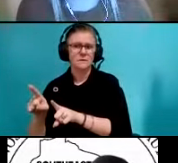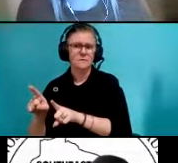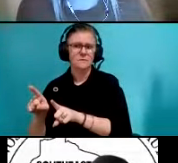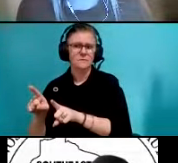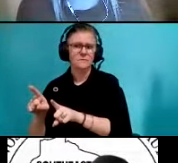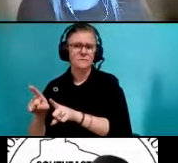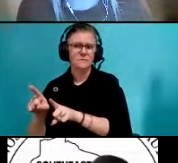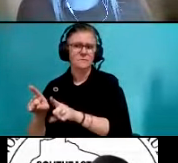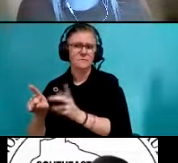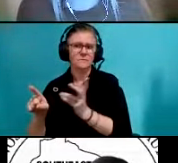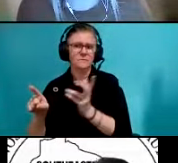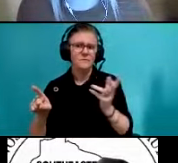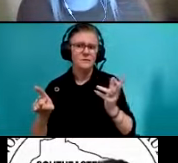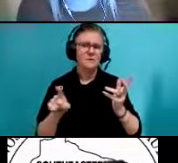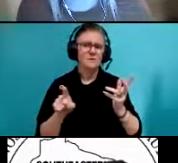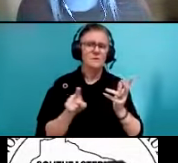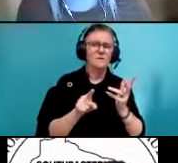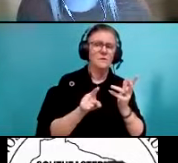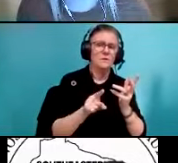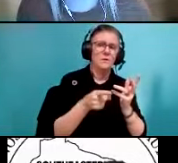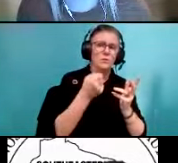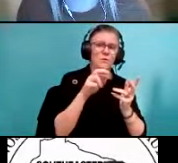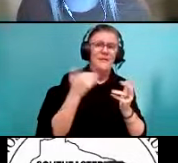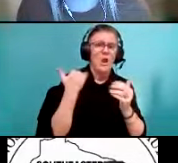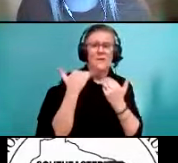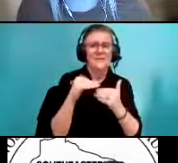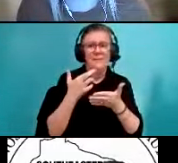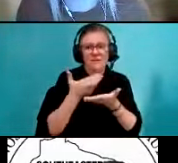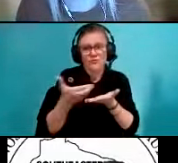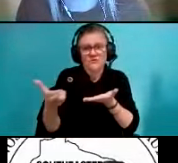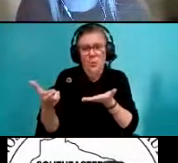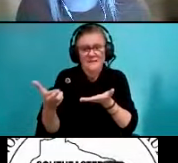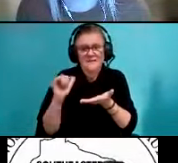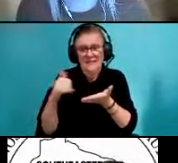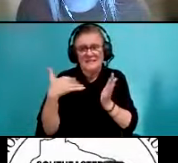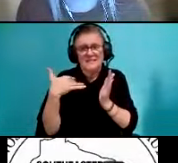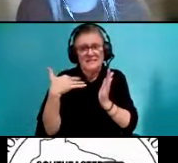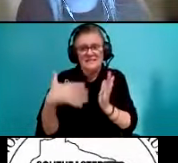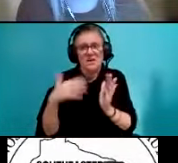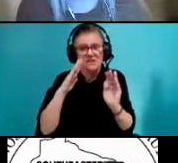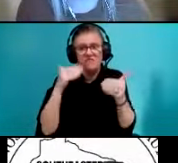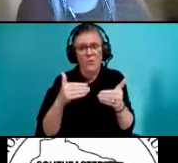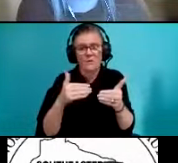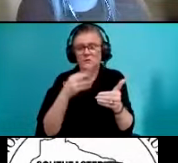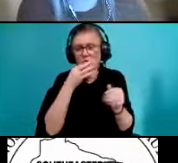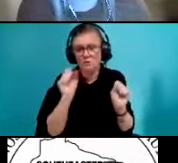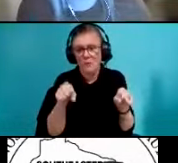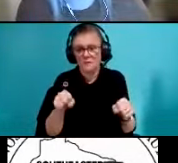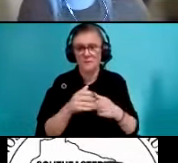really, given the limited resources we're working with, that's the focus of the study, is to try to get something done as soon as